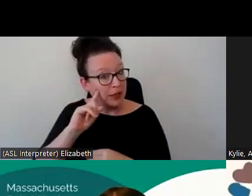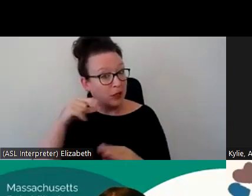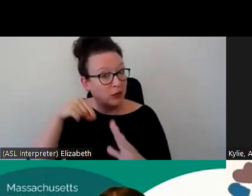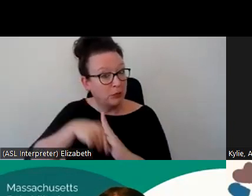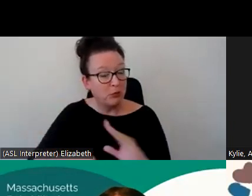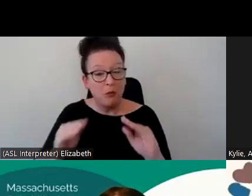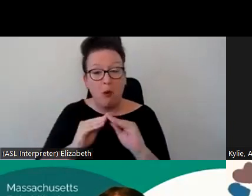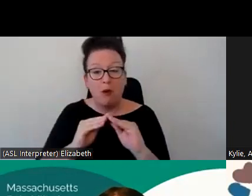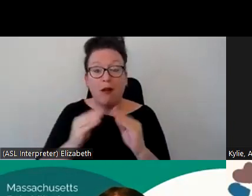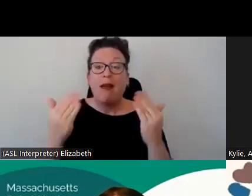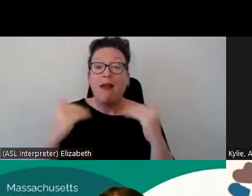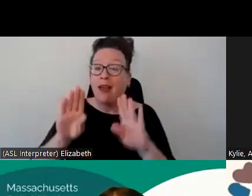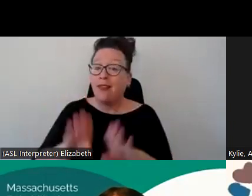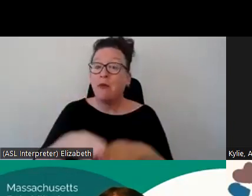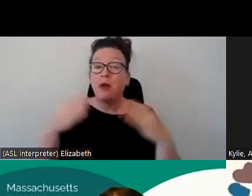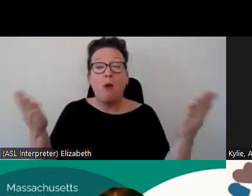then we opened our doors. So.